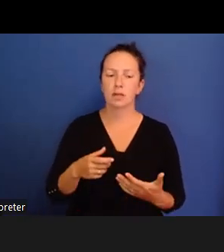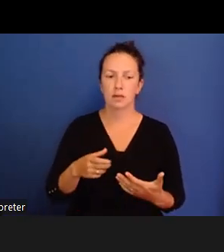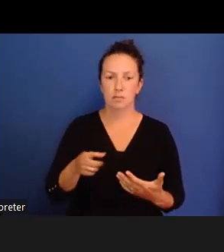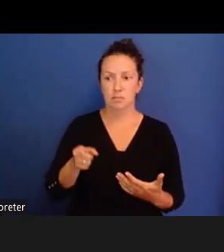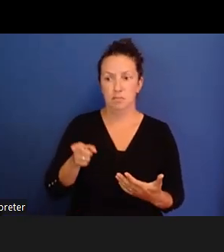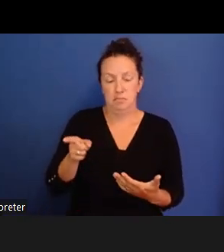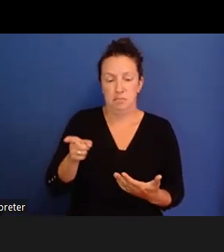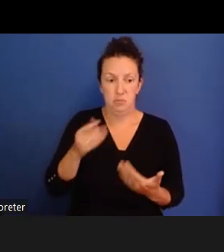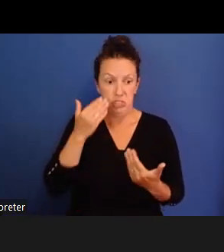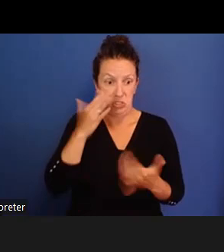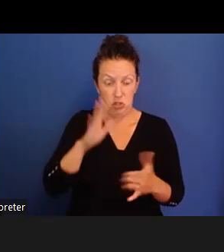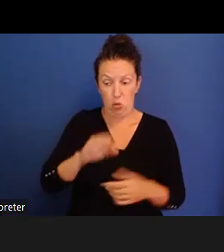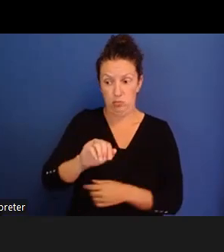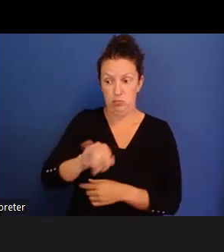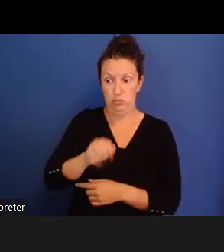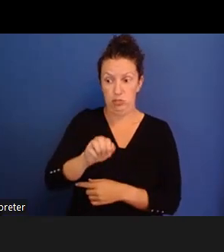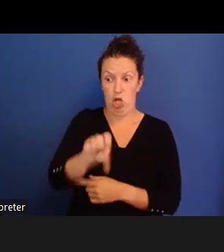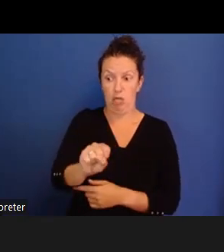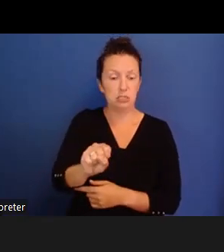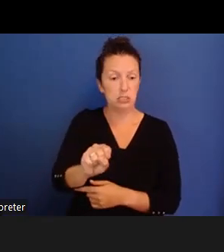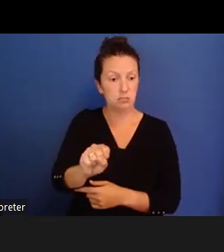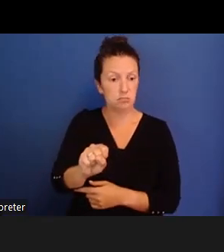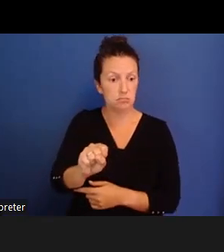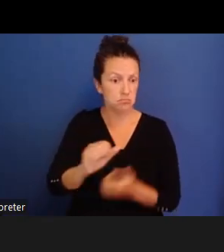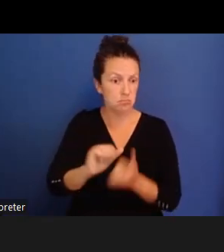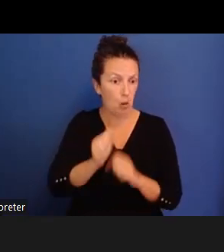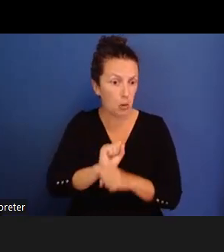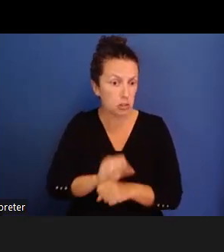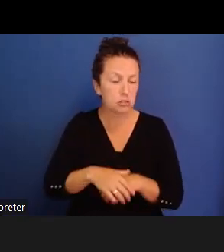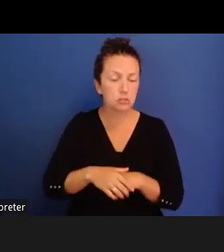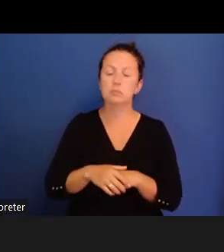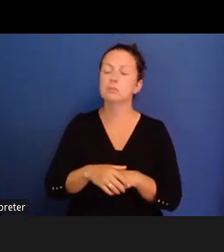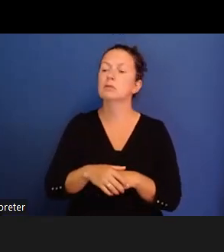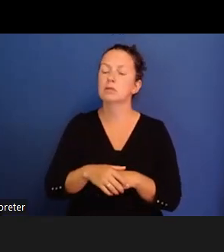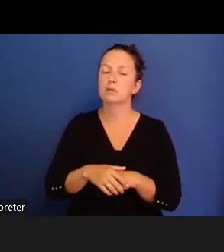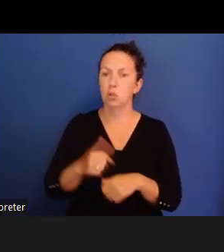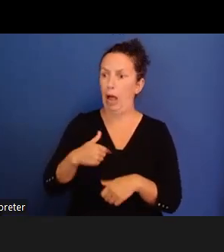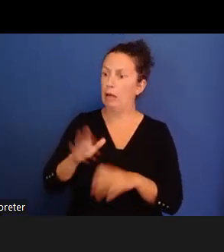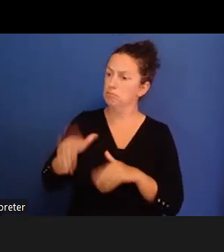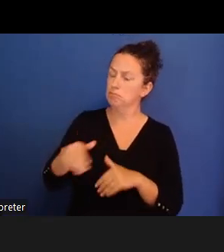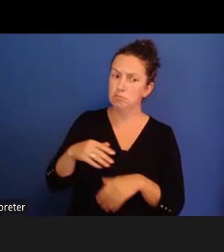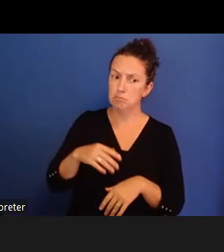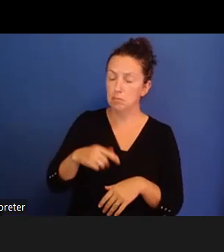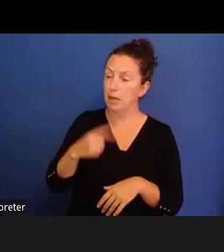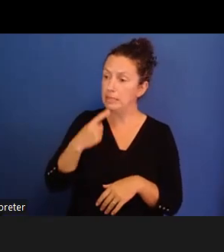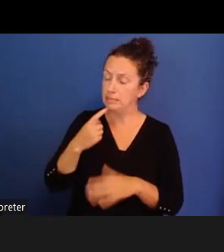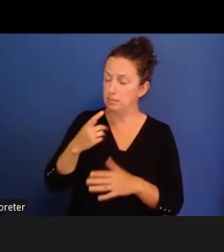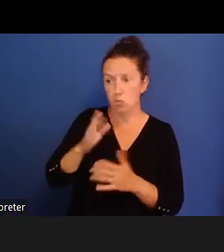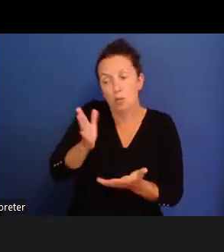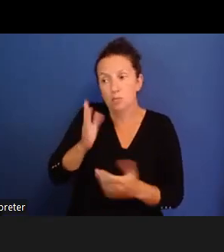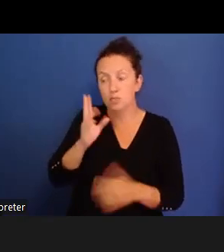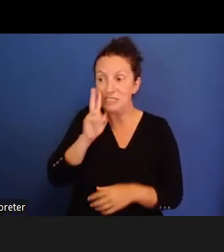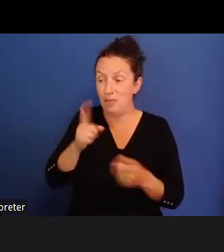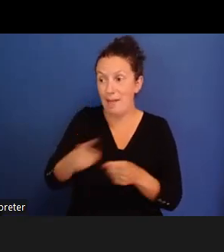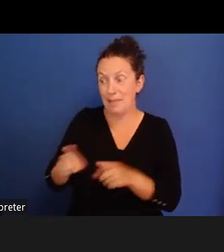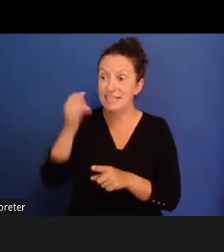of JAWS. Mm-hmm. And I was like, I just told her, we'll see if you hire me, give me a chance, is kind of